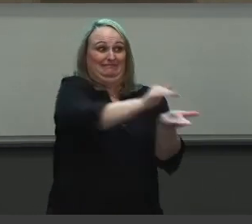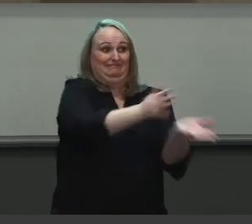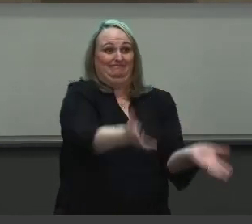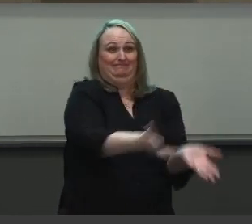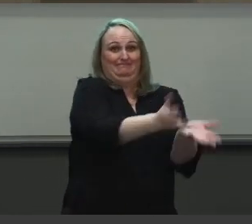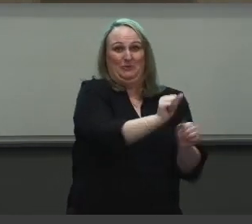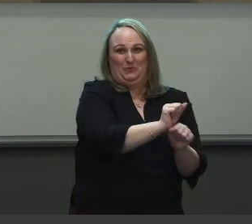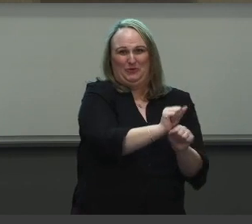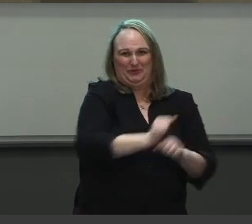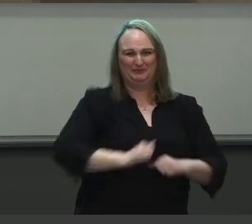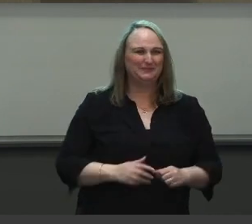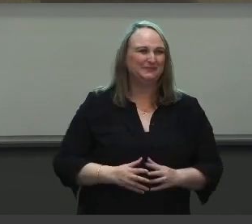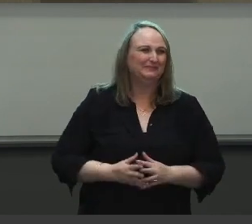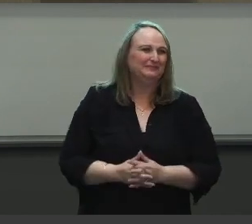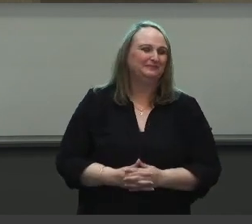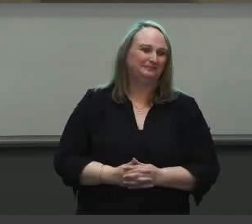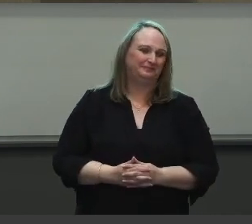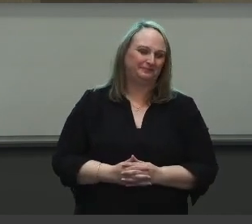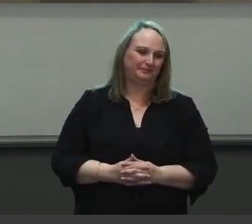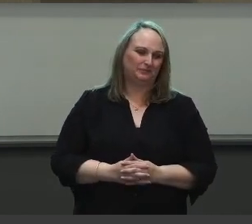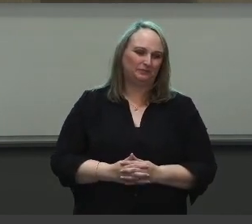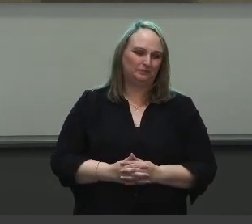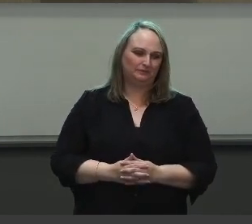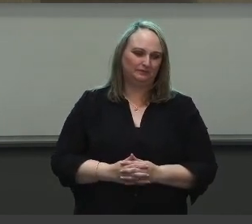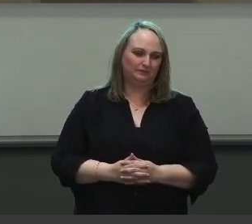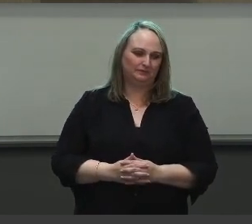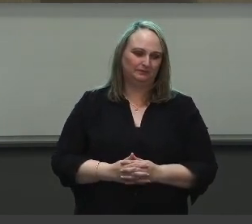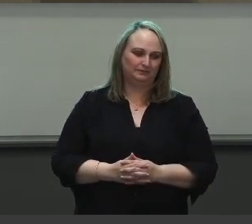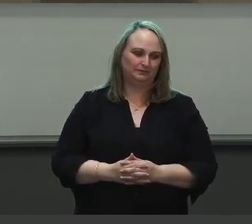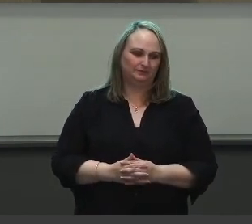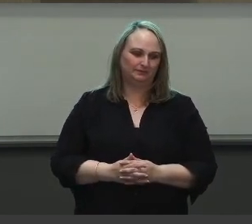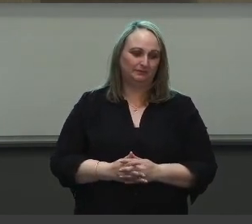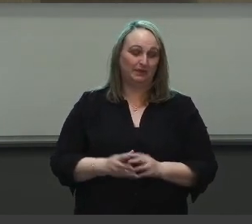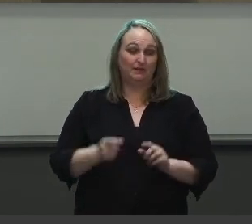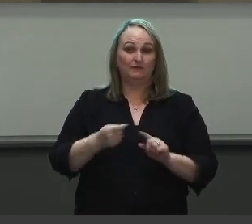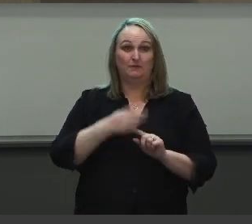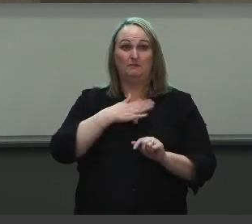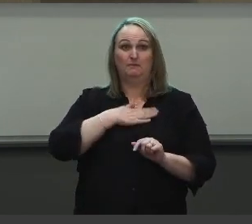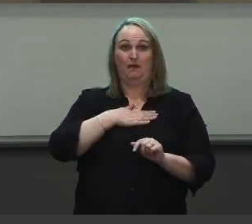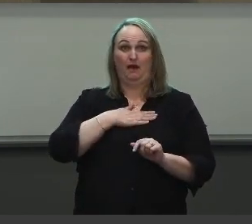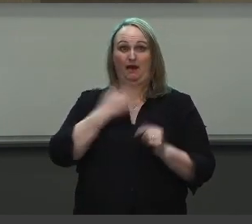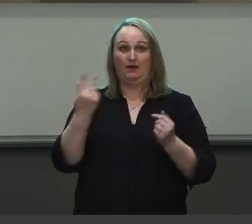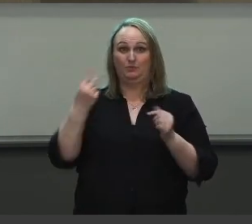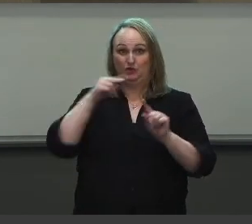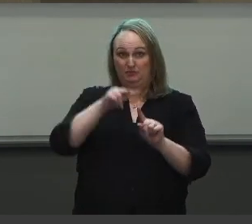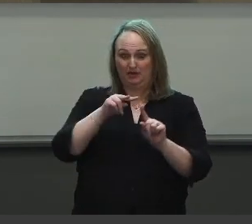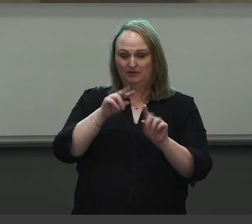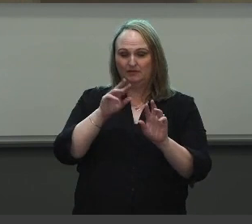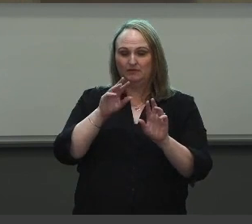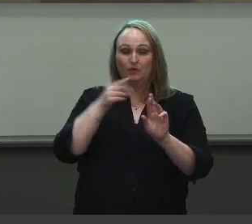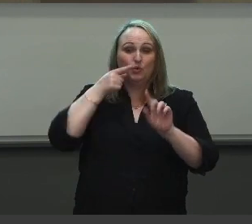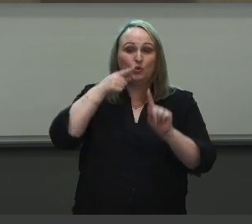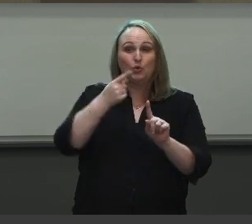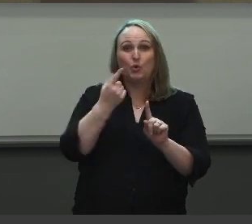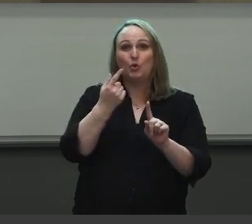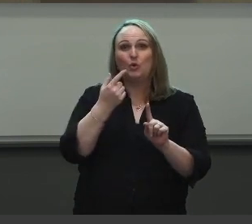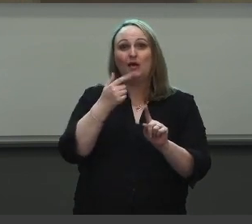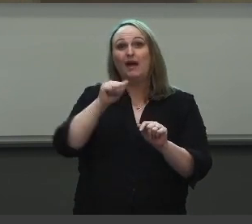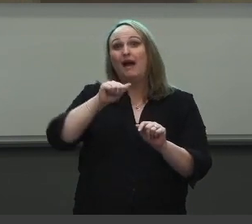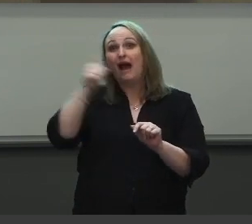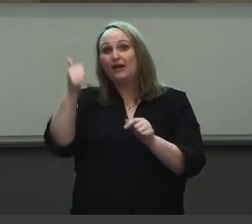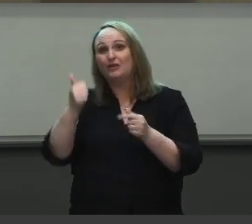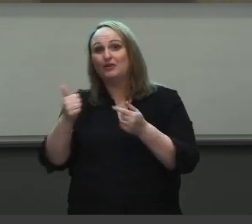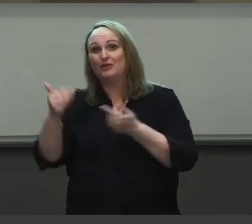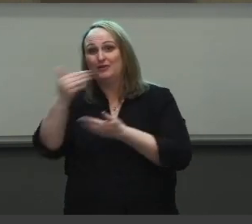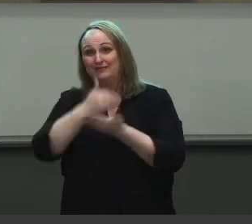work. But even from my standpoint, I'm hoping to use it to better understand other data that I collect